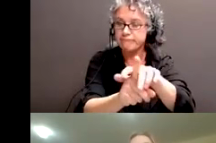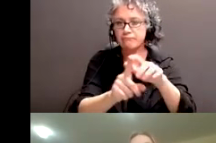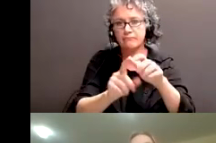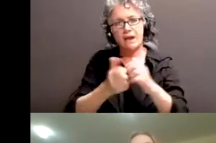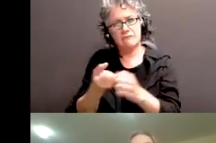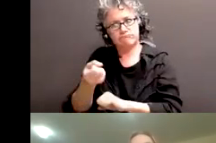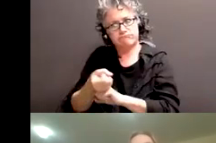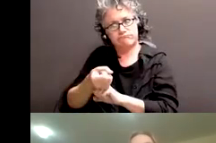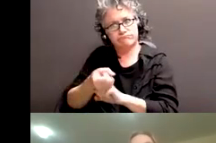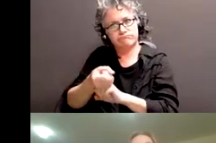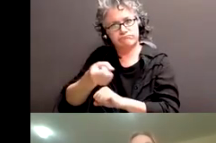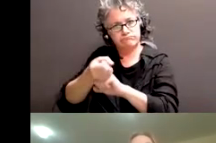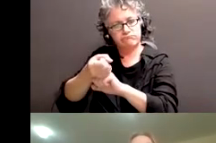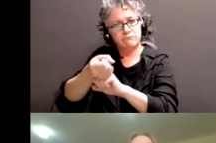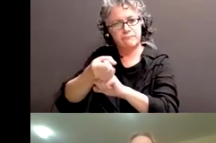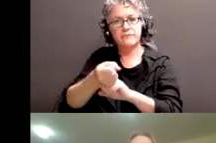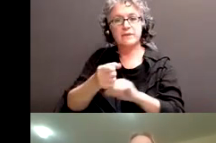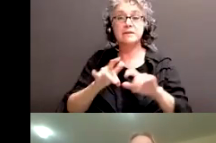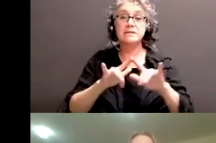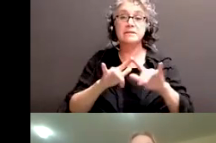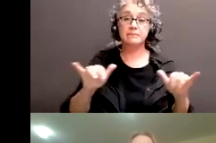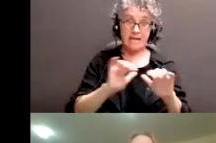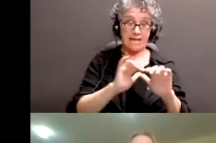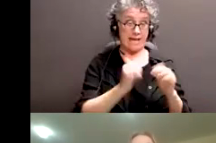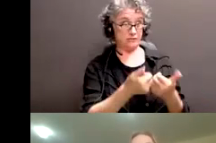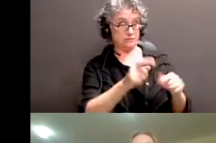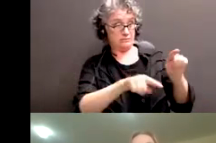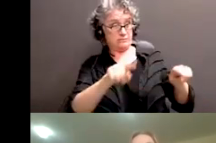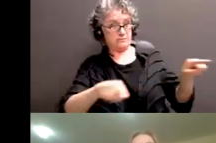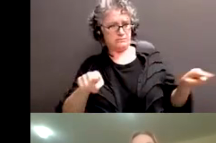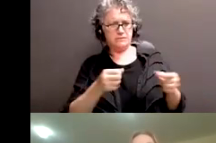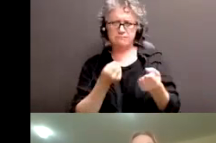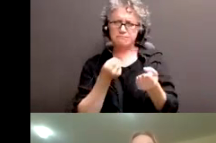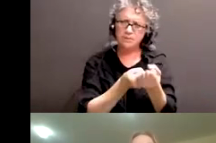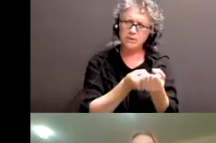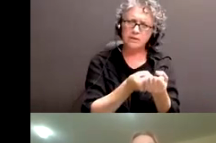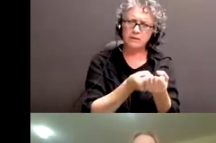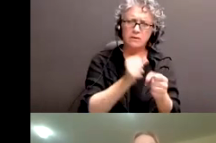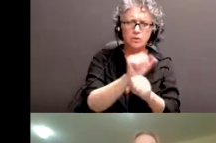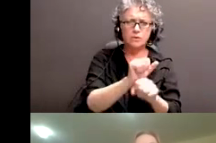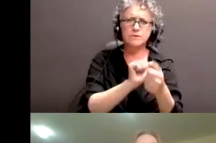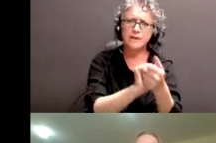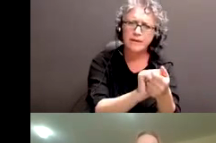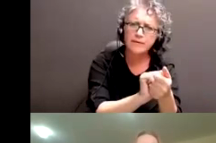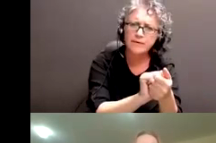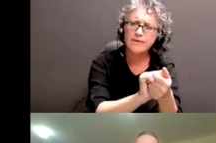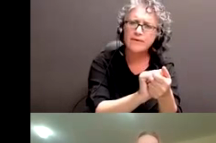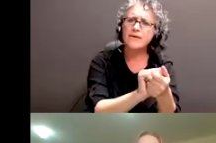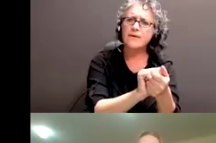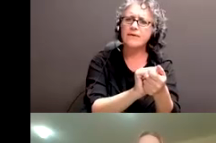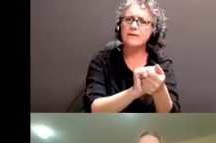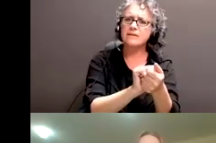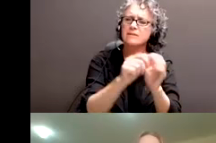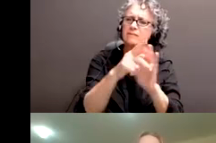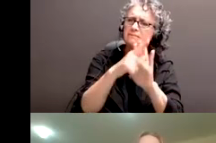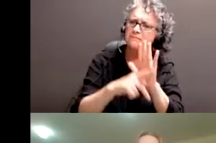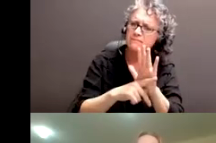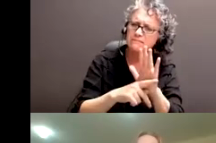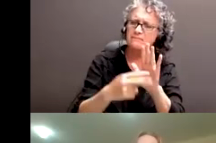into their lives. But we also help agencies also work collaboratively together in terms of developing protocols so they